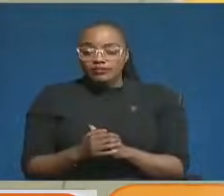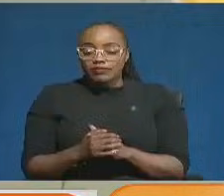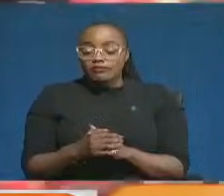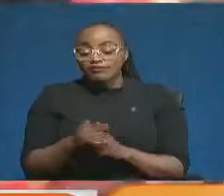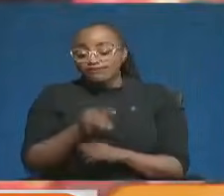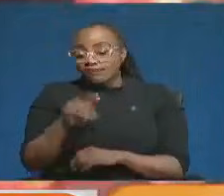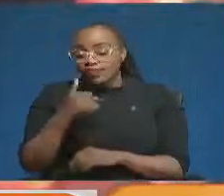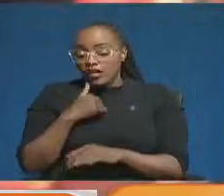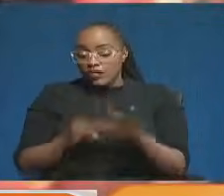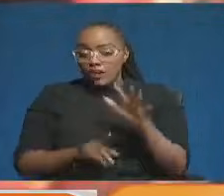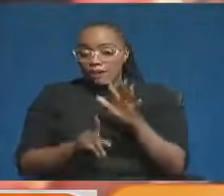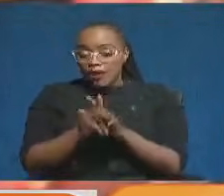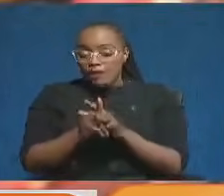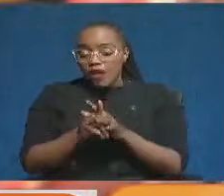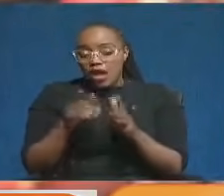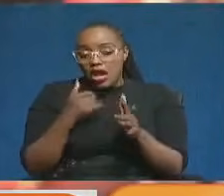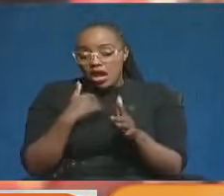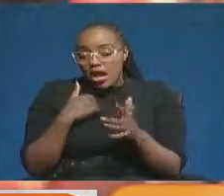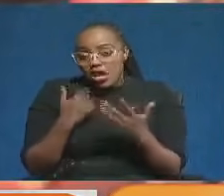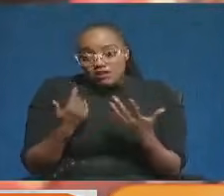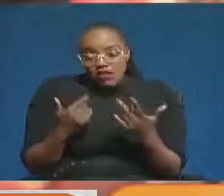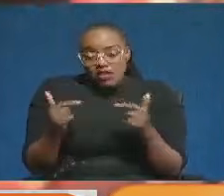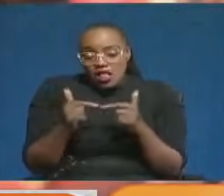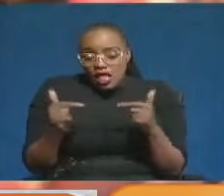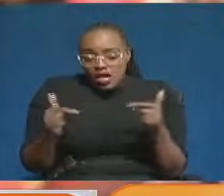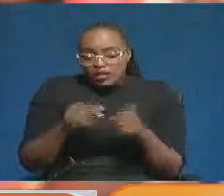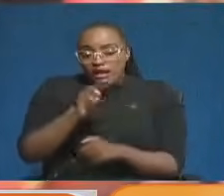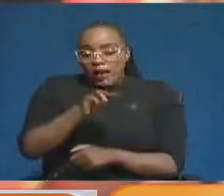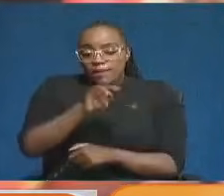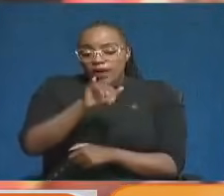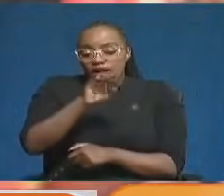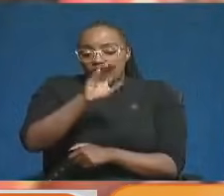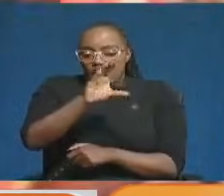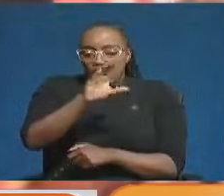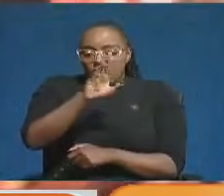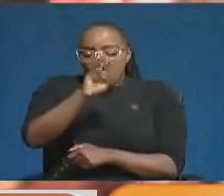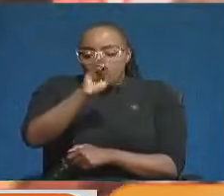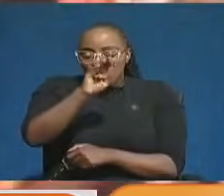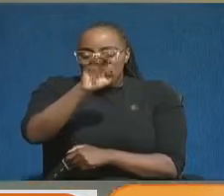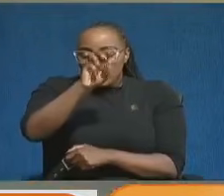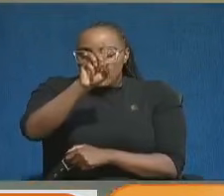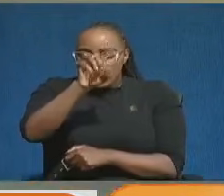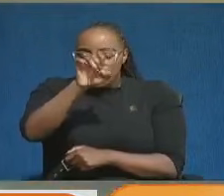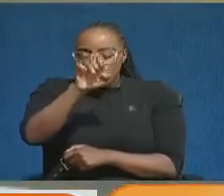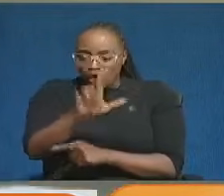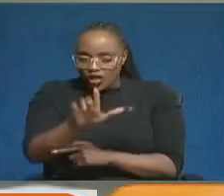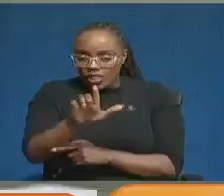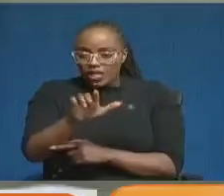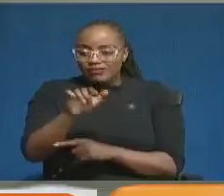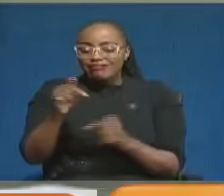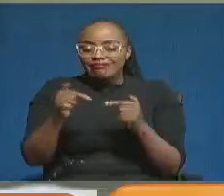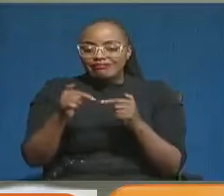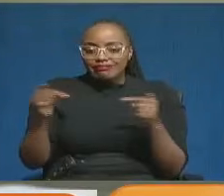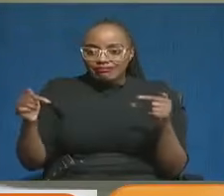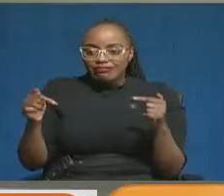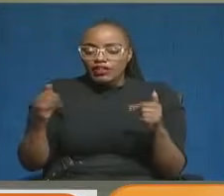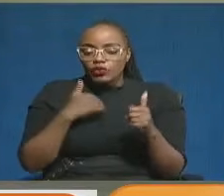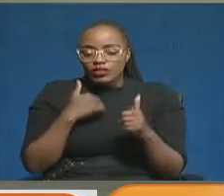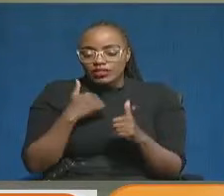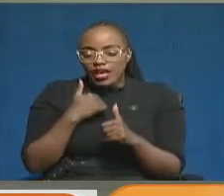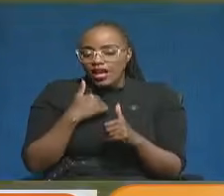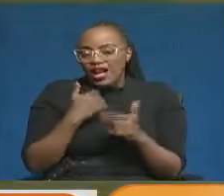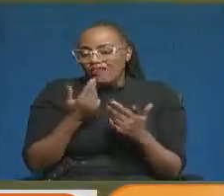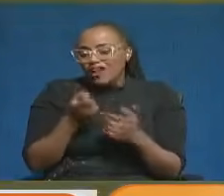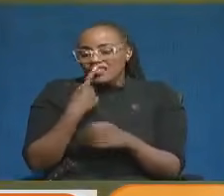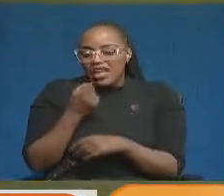Medics are raising the alarm over a surge in antimicrobial resistance, a situation where patients fail to respond to commonly